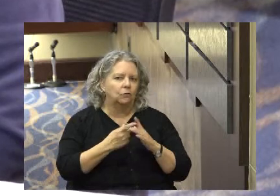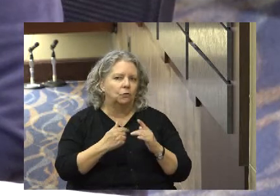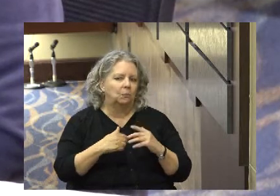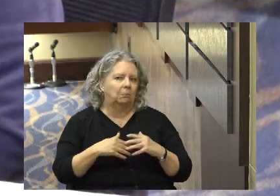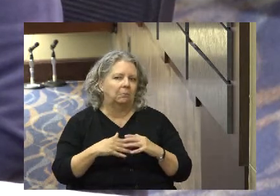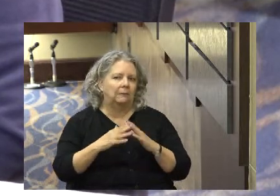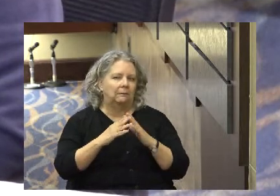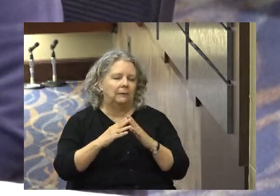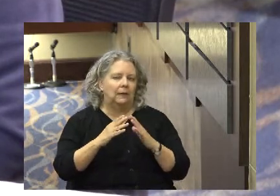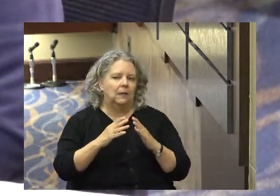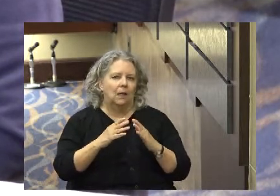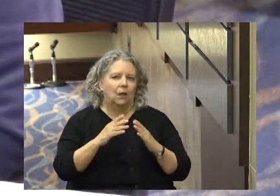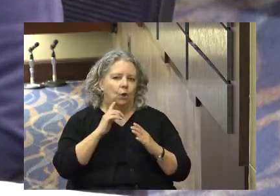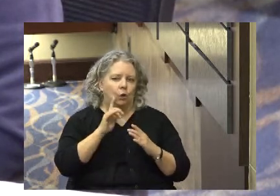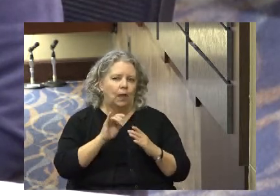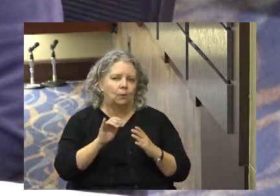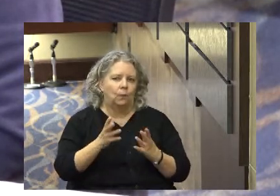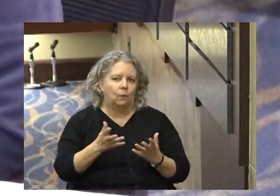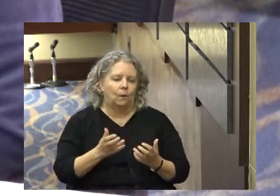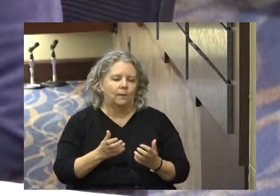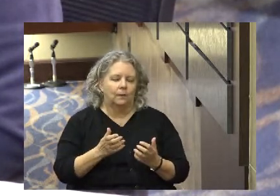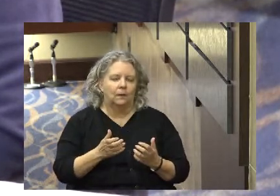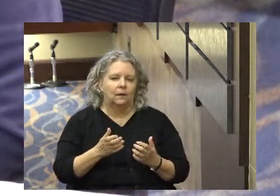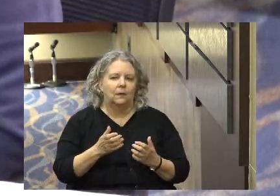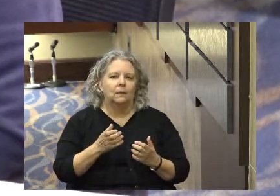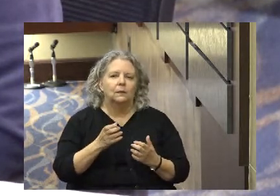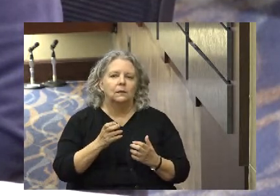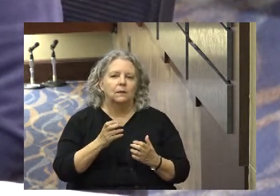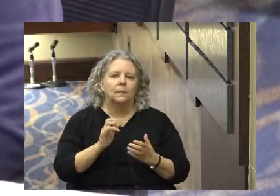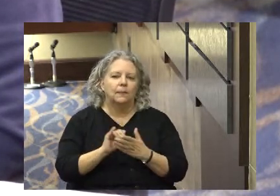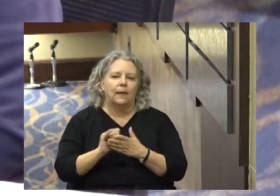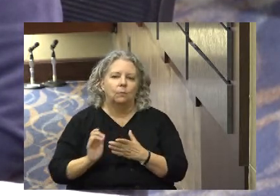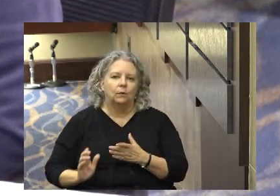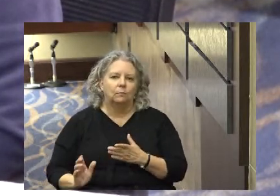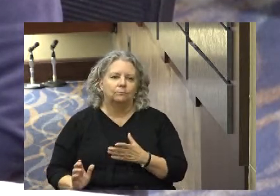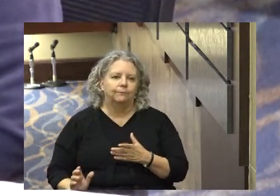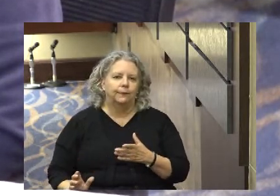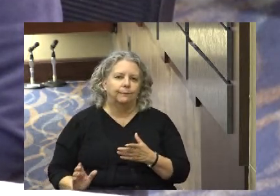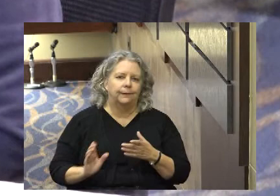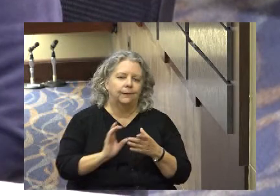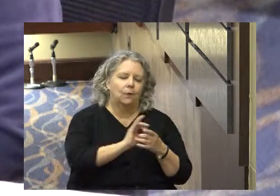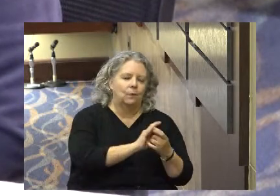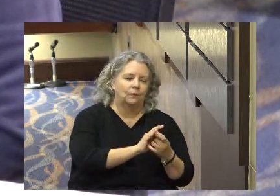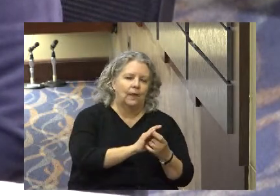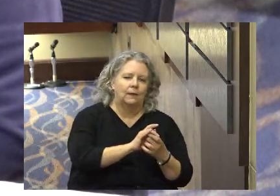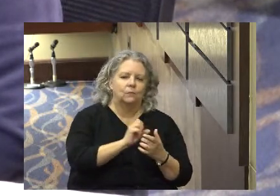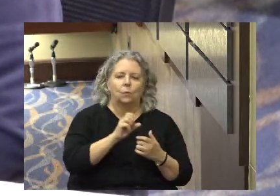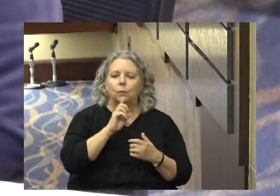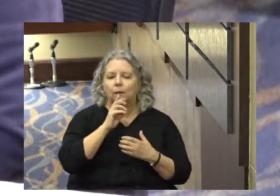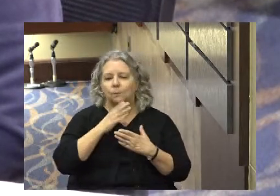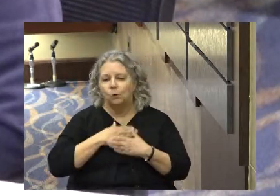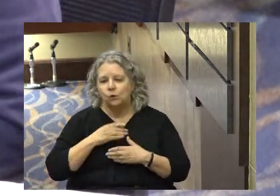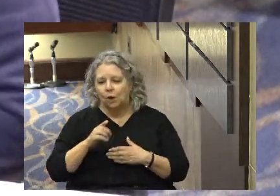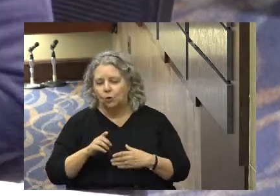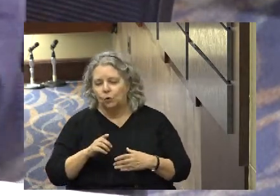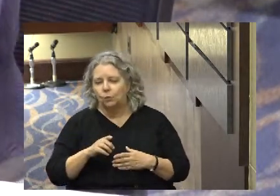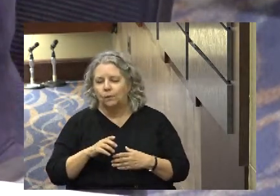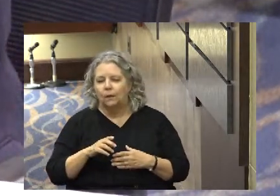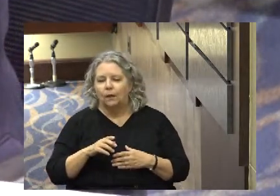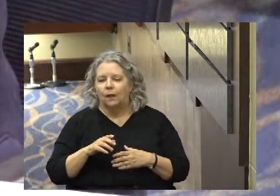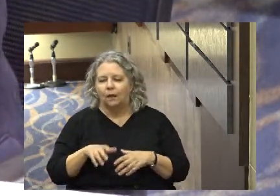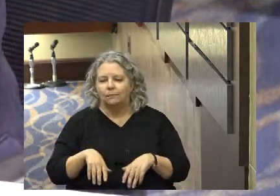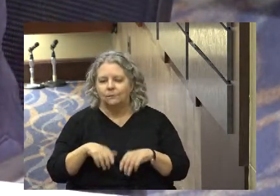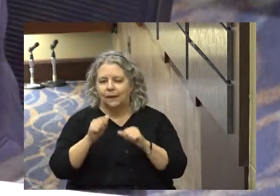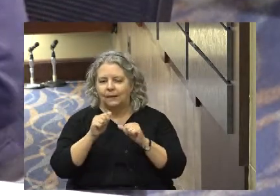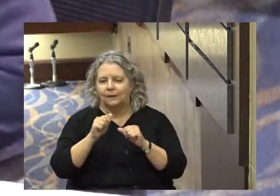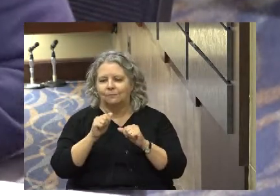with this thing. So I appreciate you taking this on and getting us to where we want to be with this. with Now I this need to lighting. find a grant